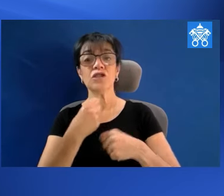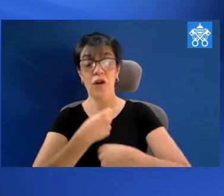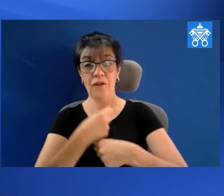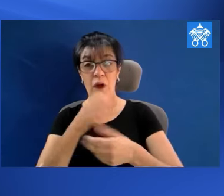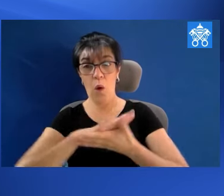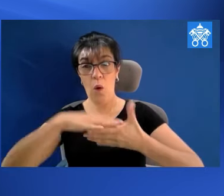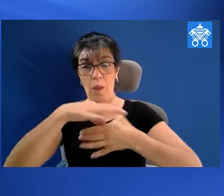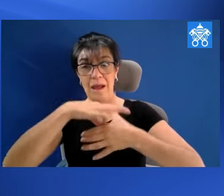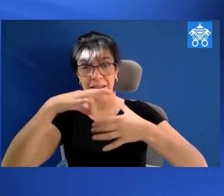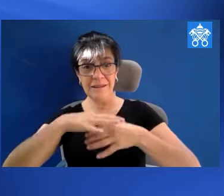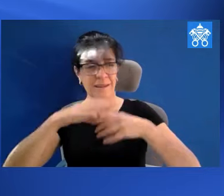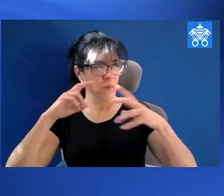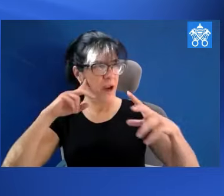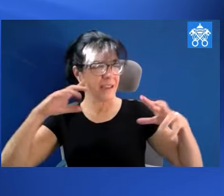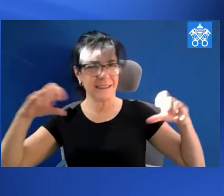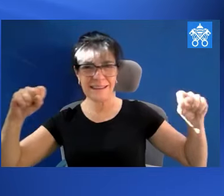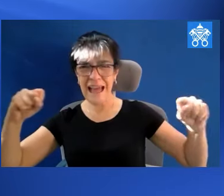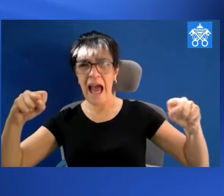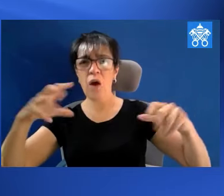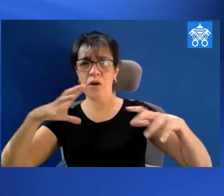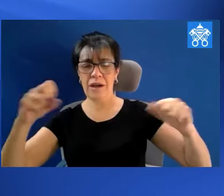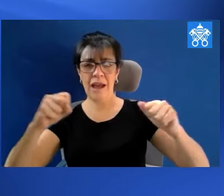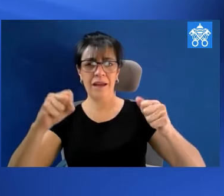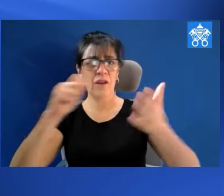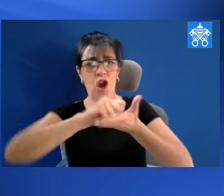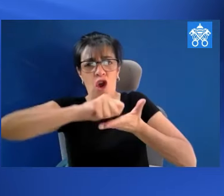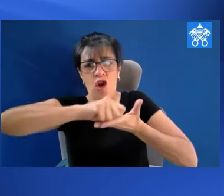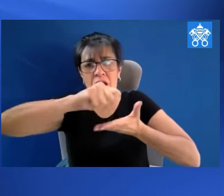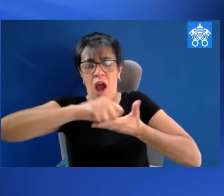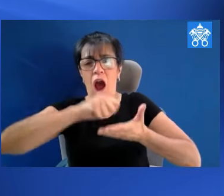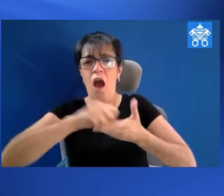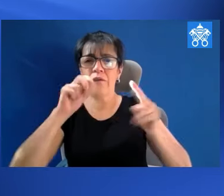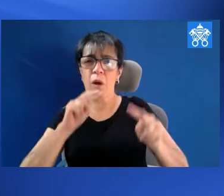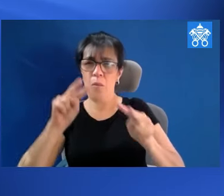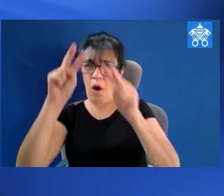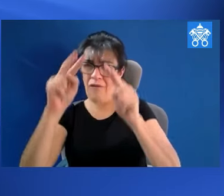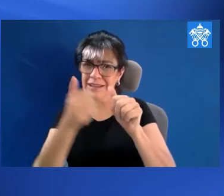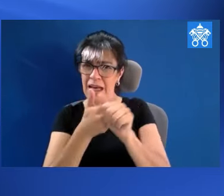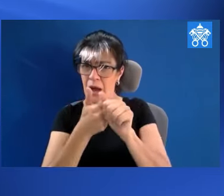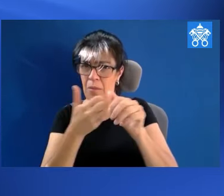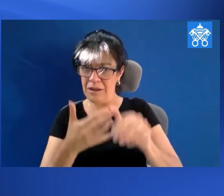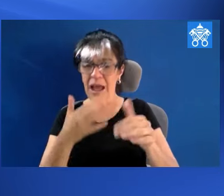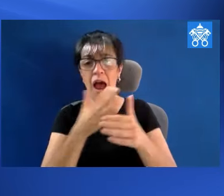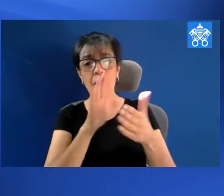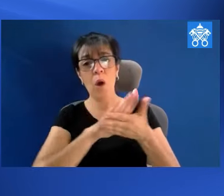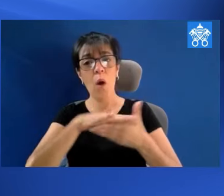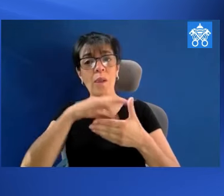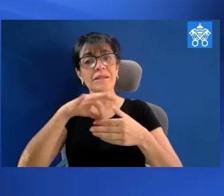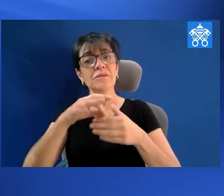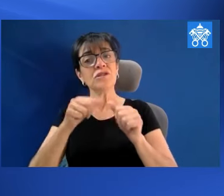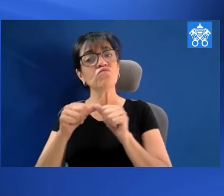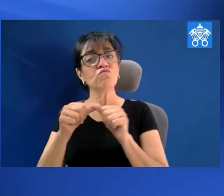of the Holy Spirit resound in the words of the prophets and apostles. In this way, the Holy Spirit continues in the